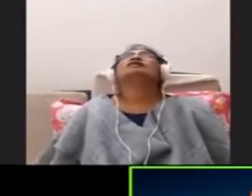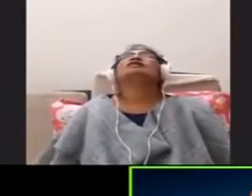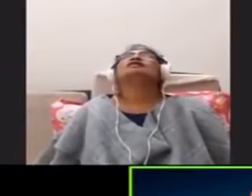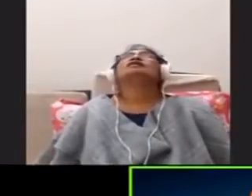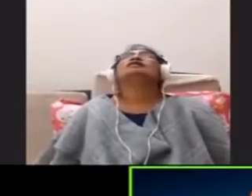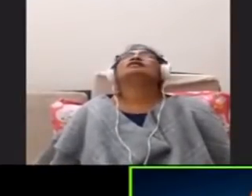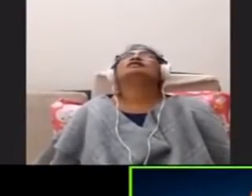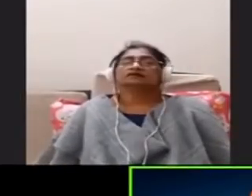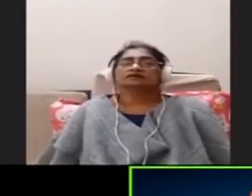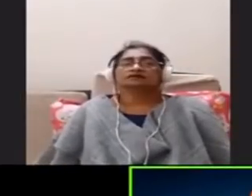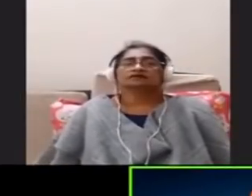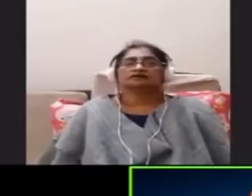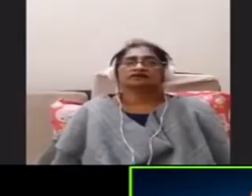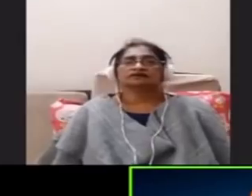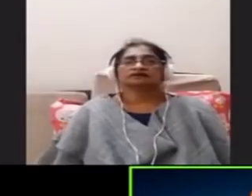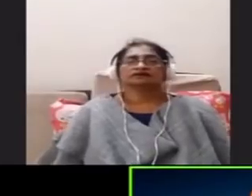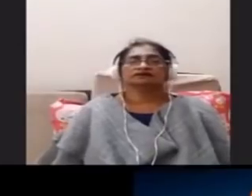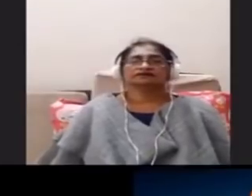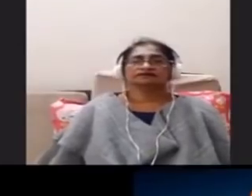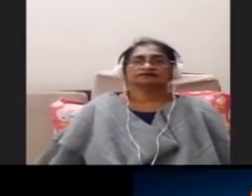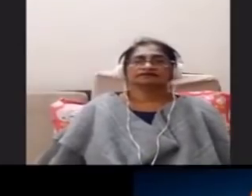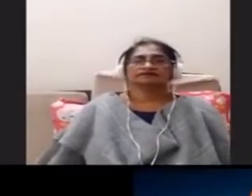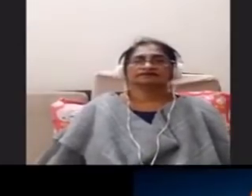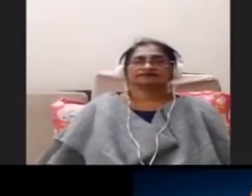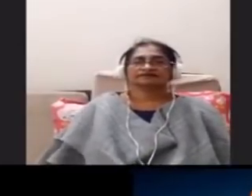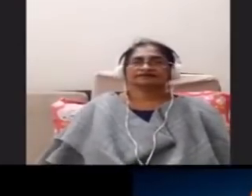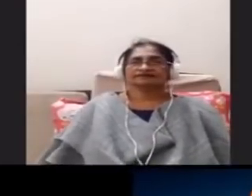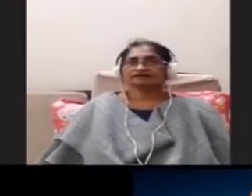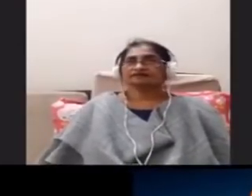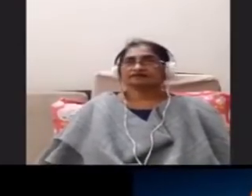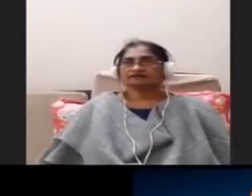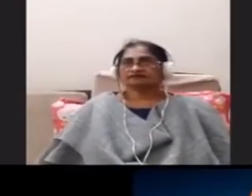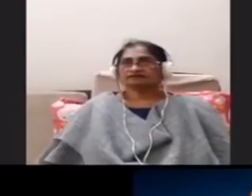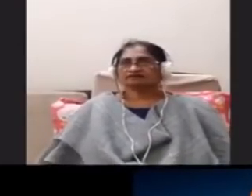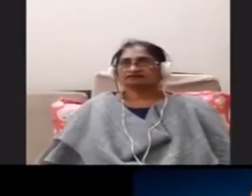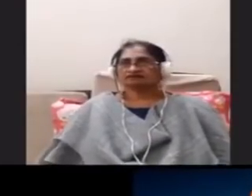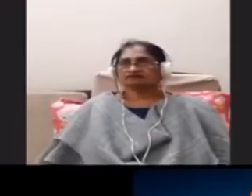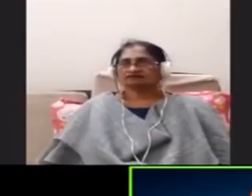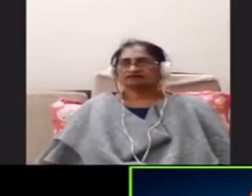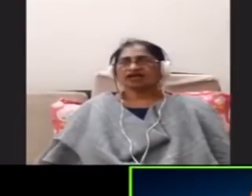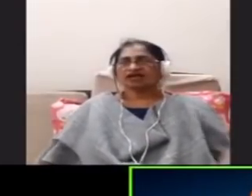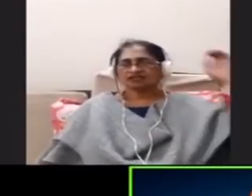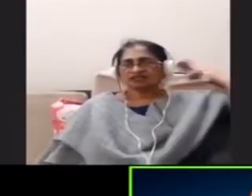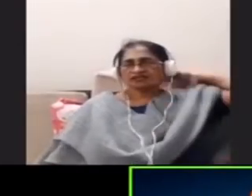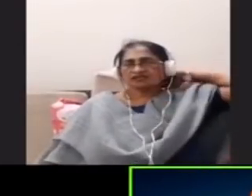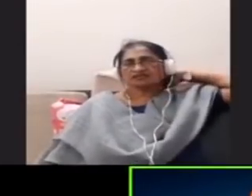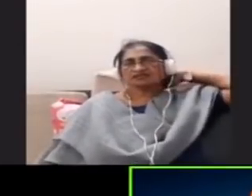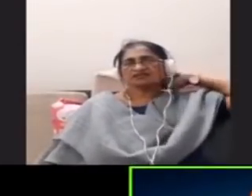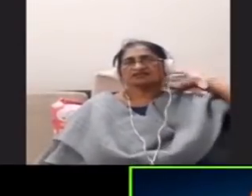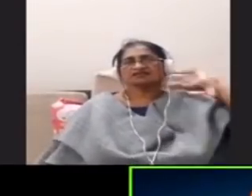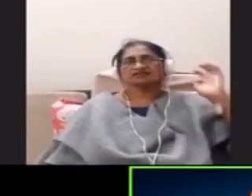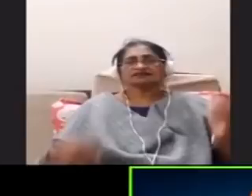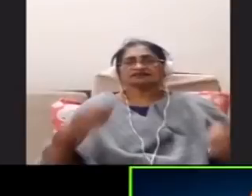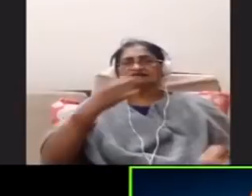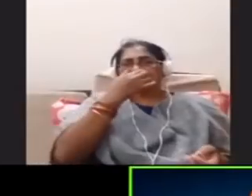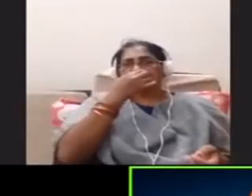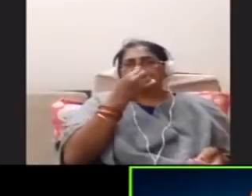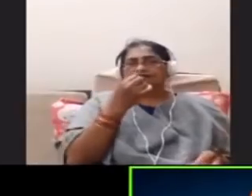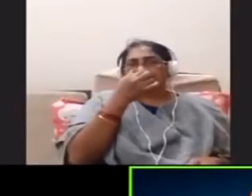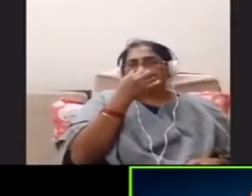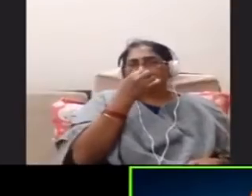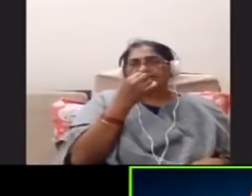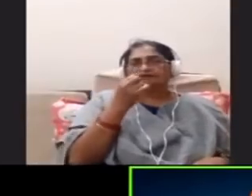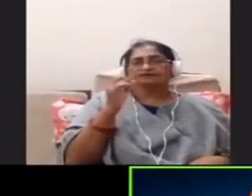Yes, sorry about that. Oh, no worries. I'd lost my cursor and couldn't unmute. Oh, as